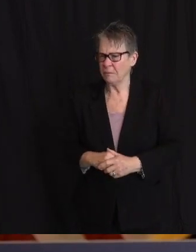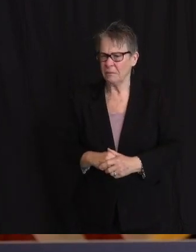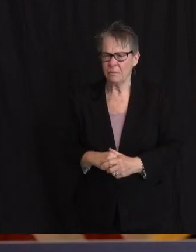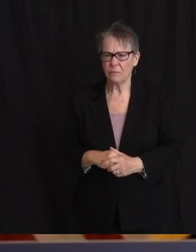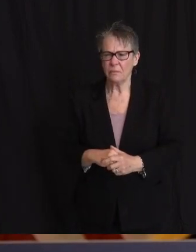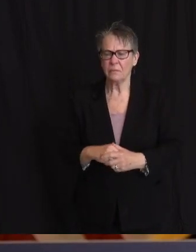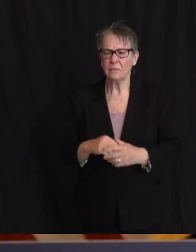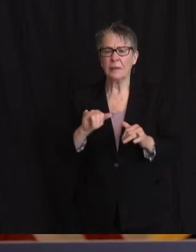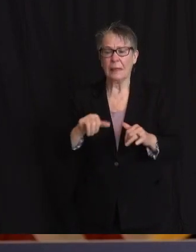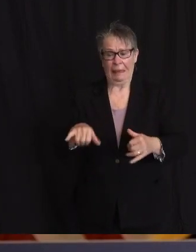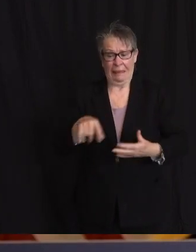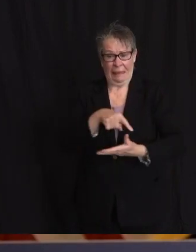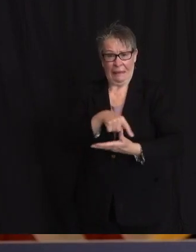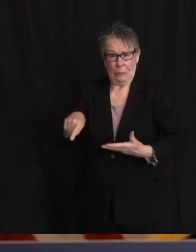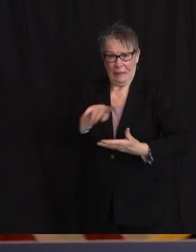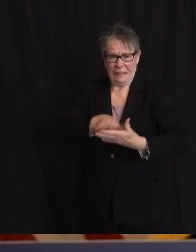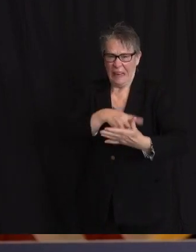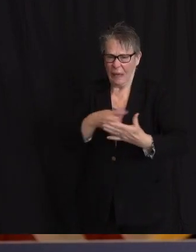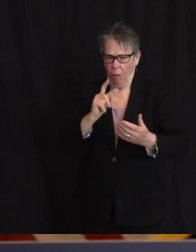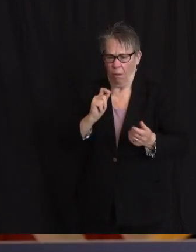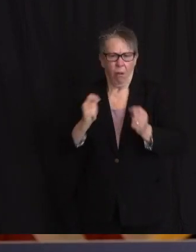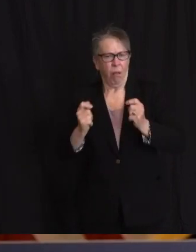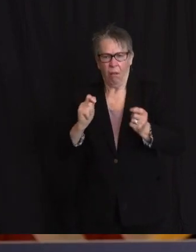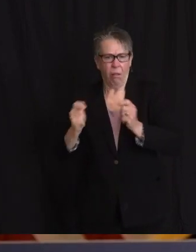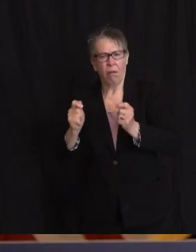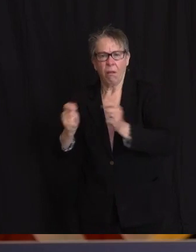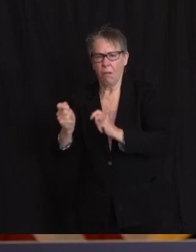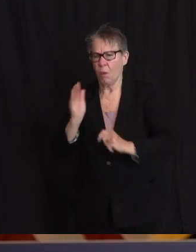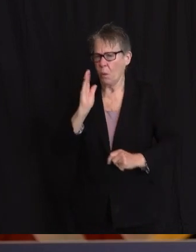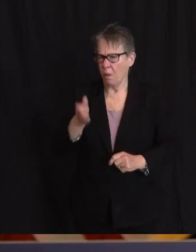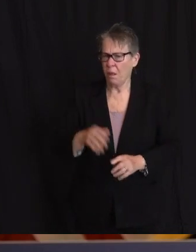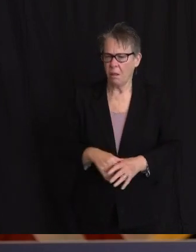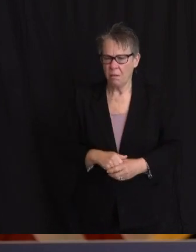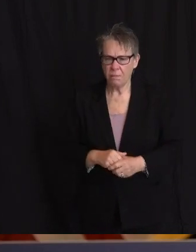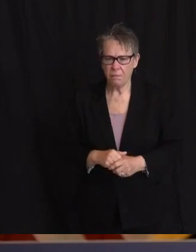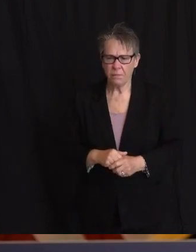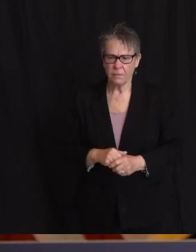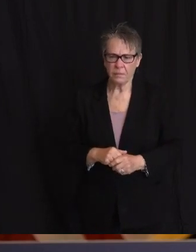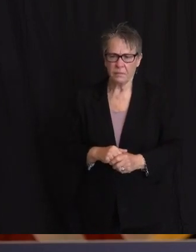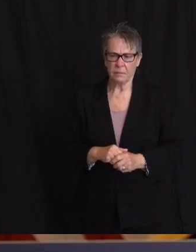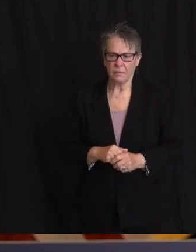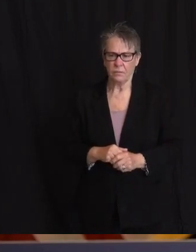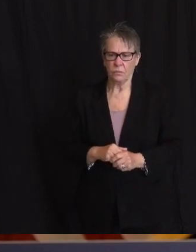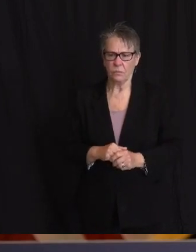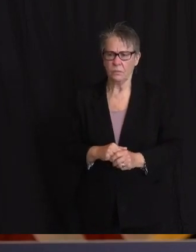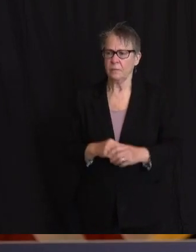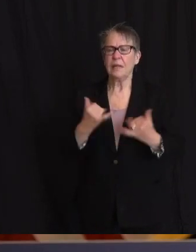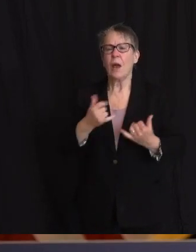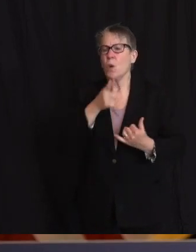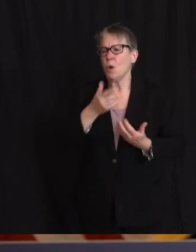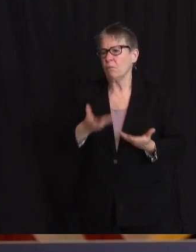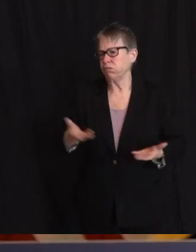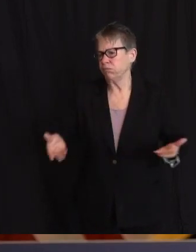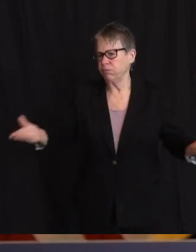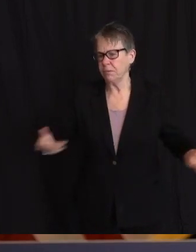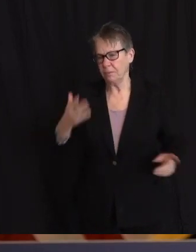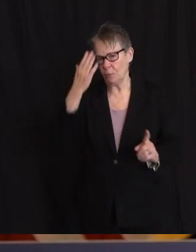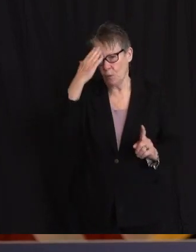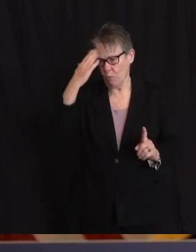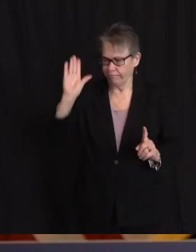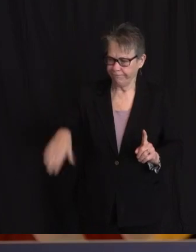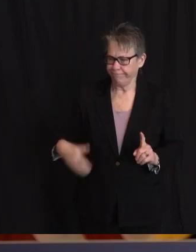to over the weekend. I'll come back to that in a minute. With me today is the woman to my right who needs no introduction, the Commissioner of the Department of Health,